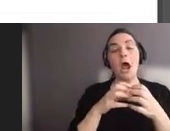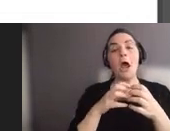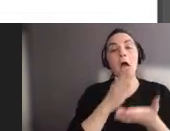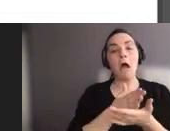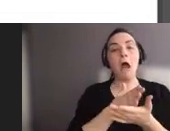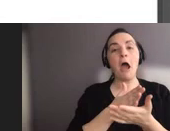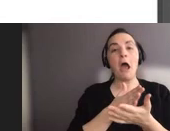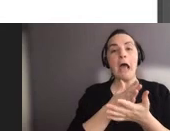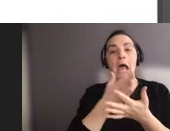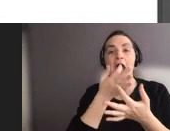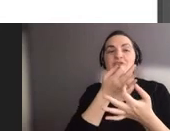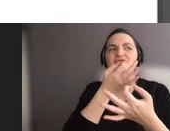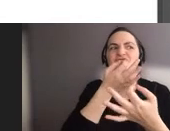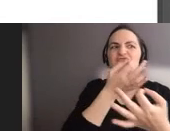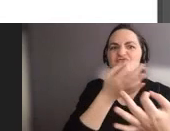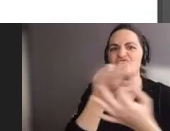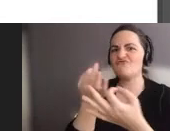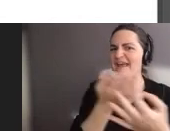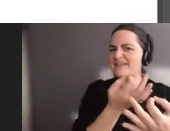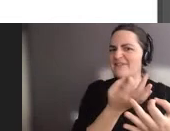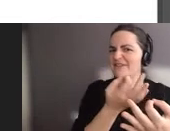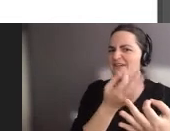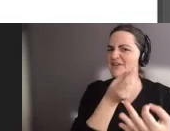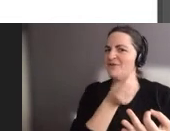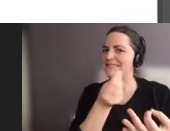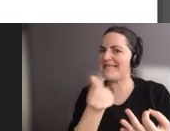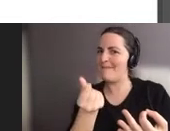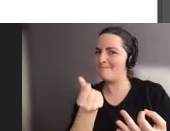to some